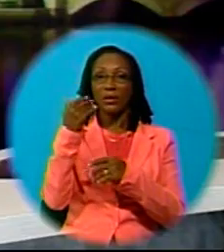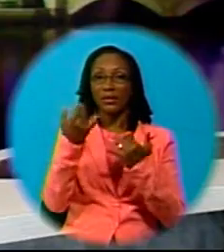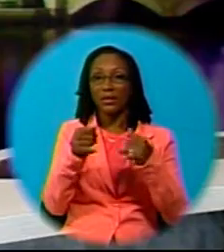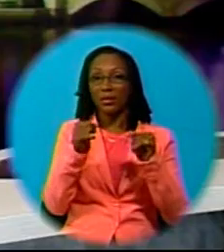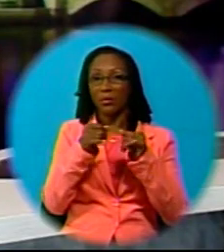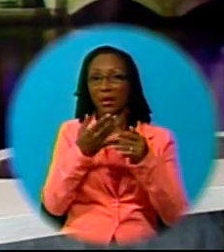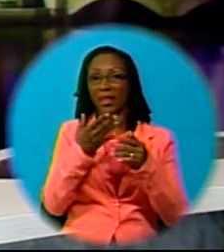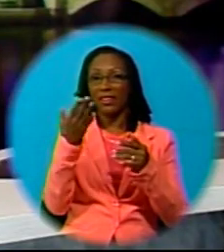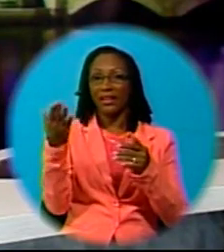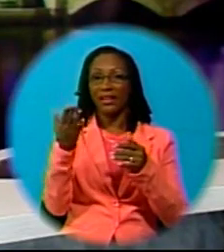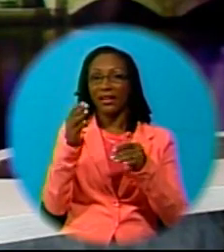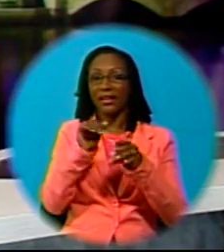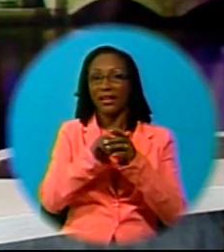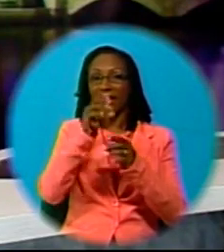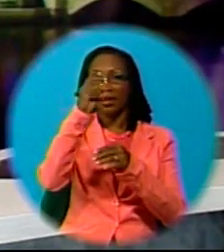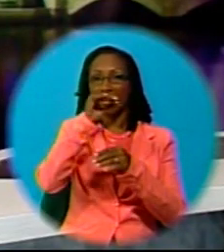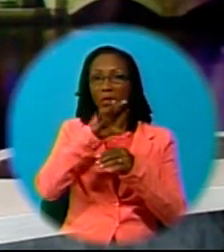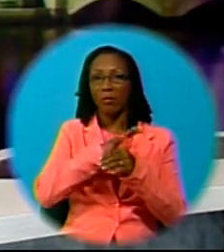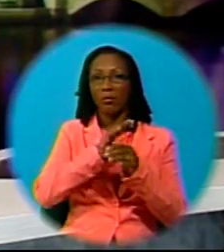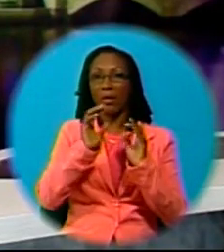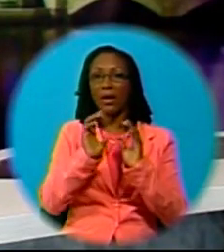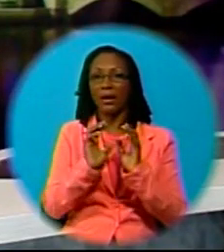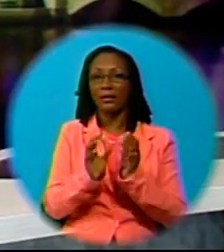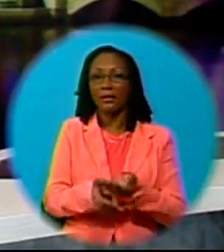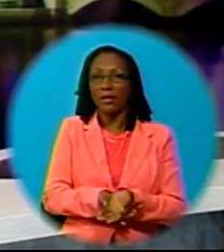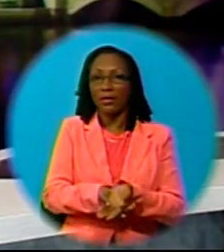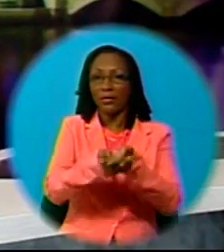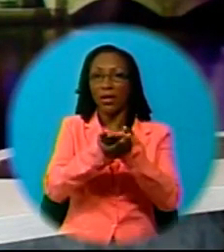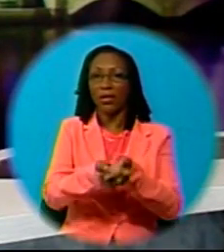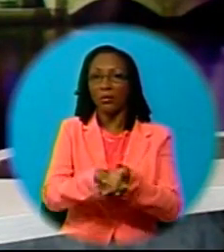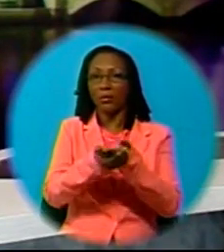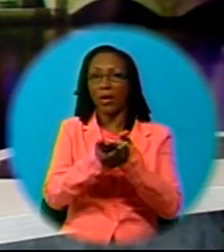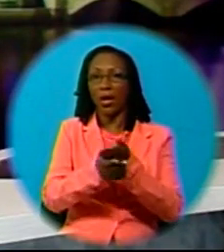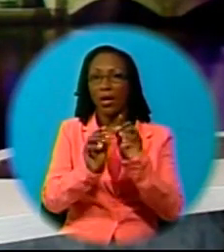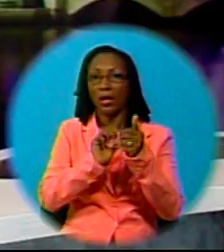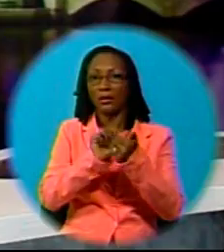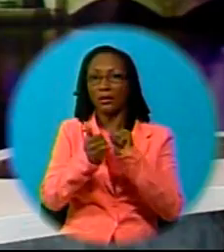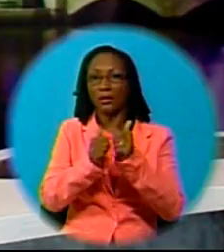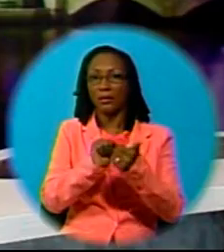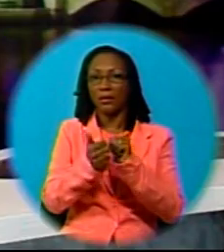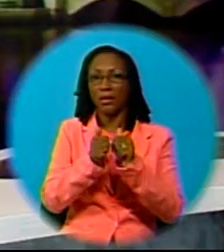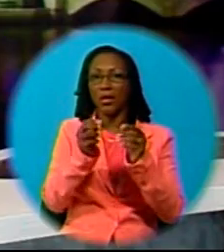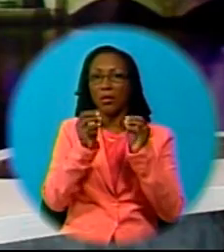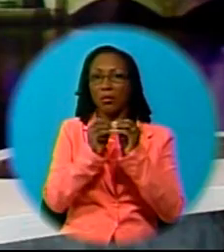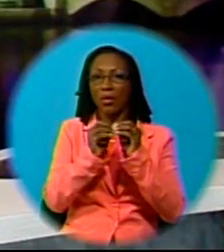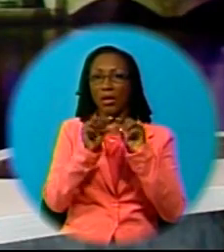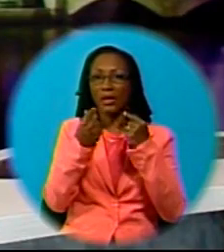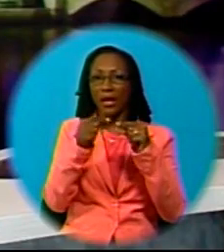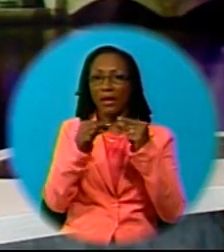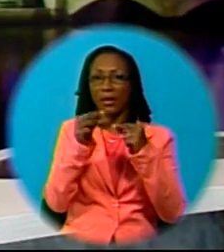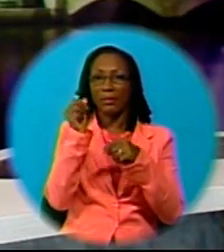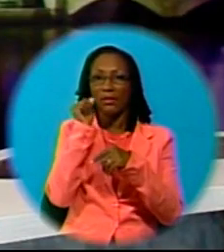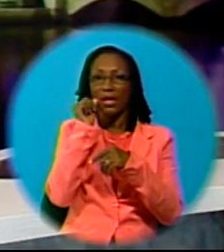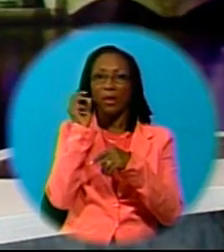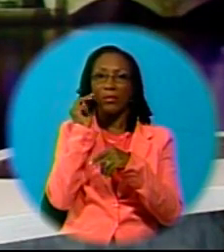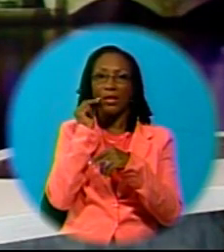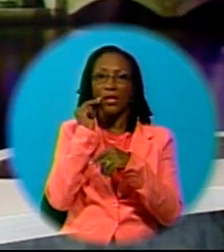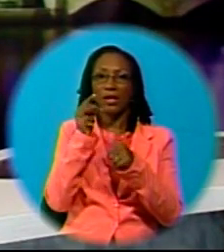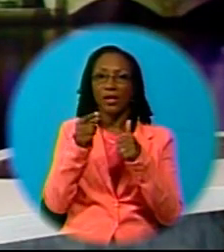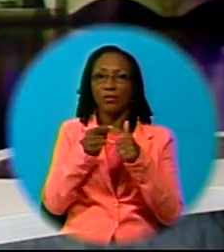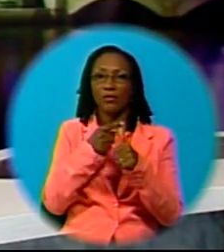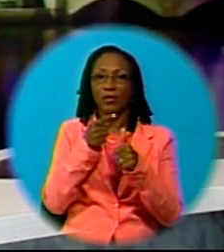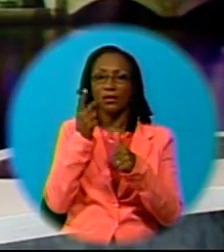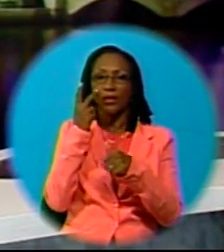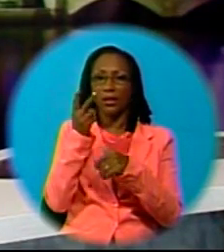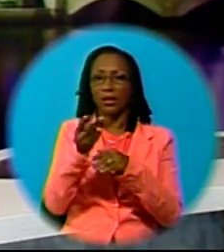Division 1 Men's Volleyball League competition at the Wildy Gym. With more on that game is CBC's Anne-Marie Burke, who first takes a look at the